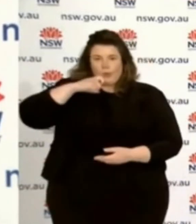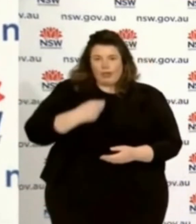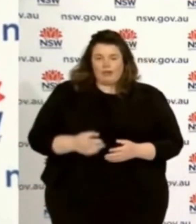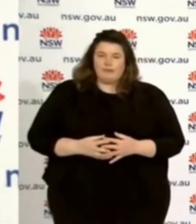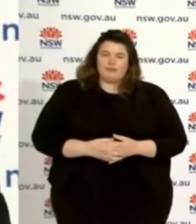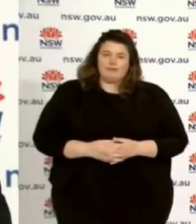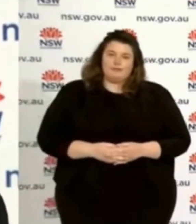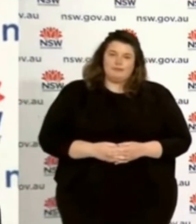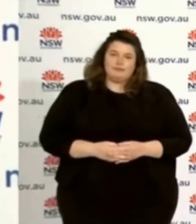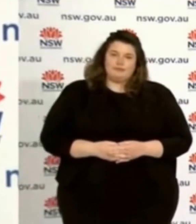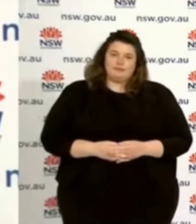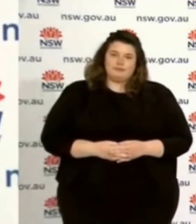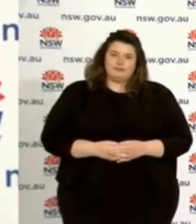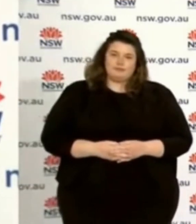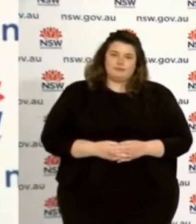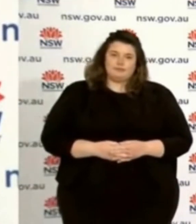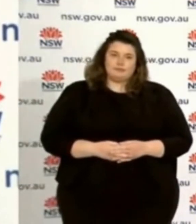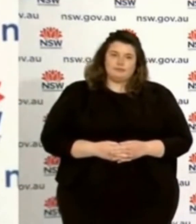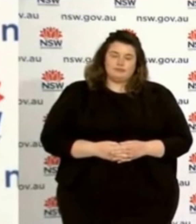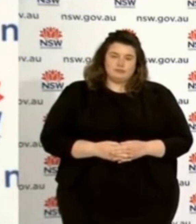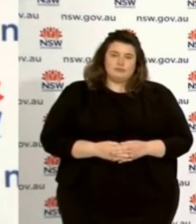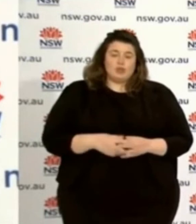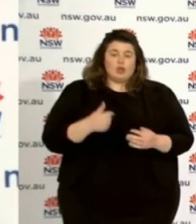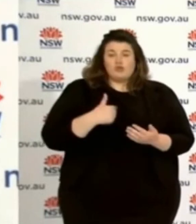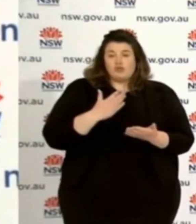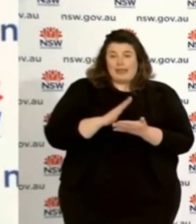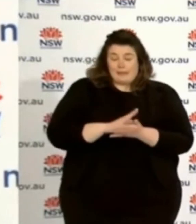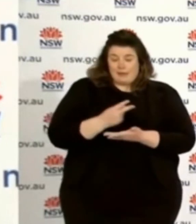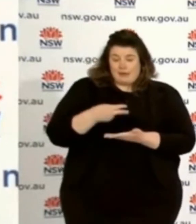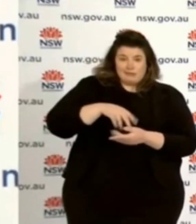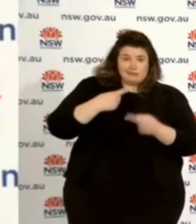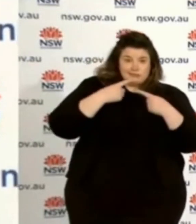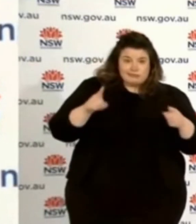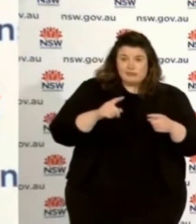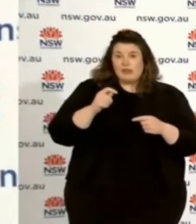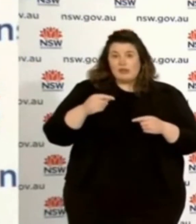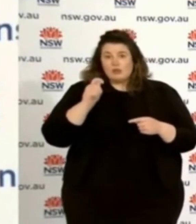obviously, very pleased to give some certainty to the community, but I think that what the